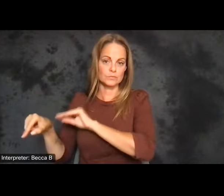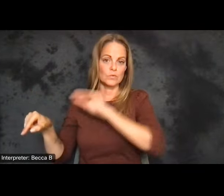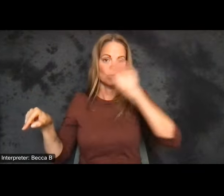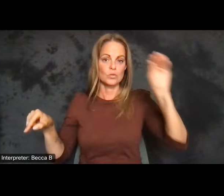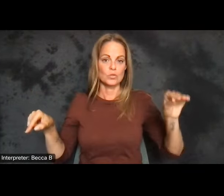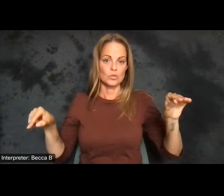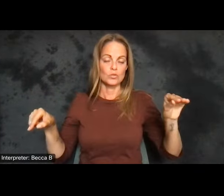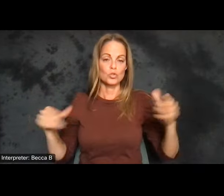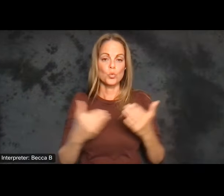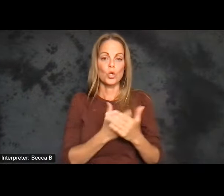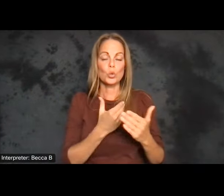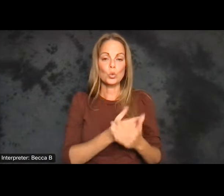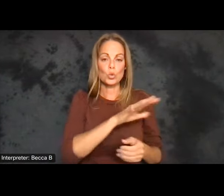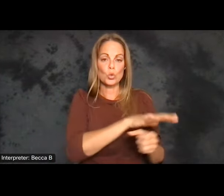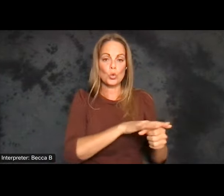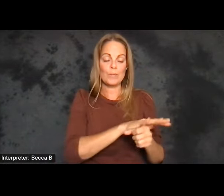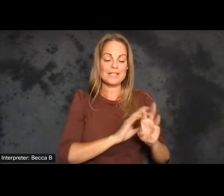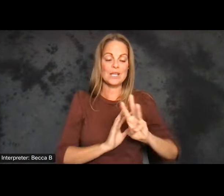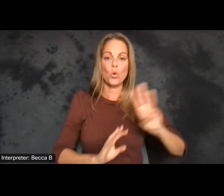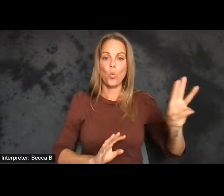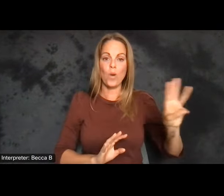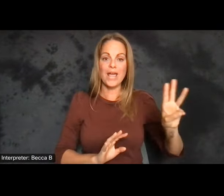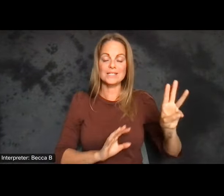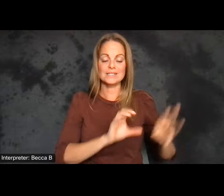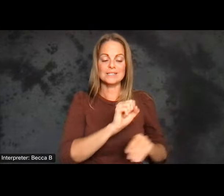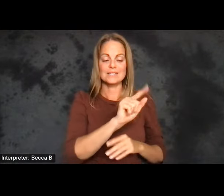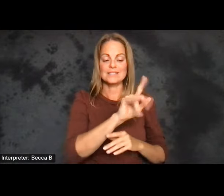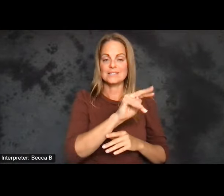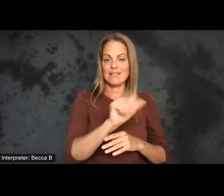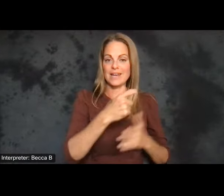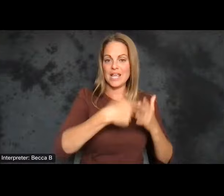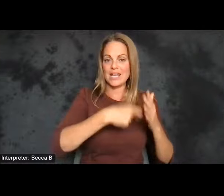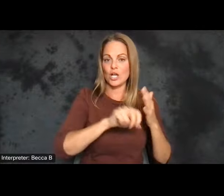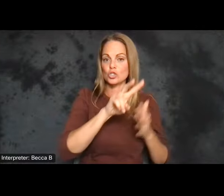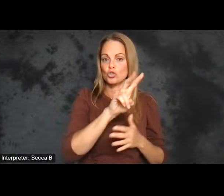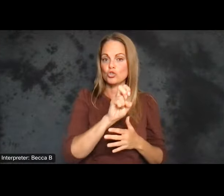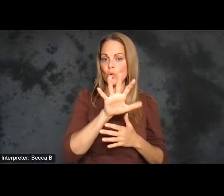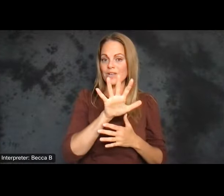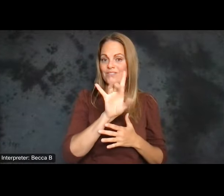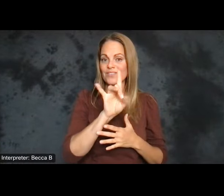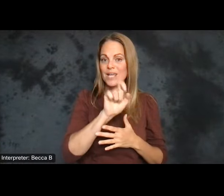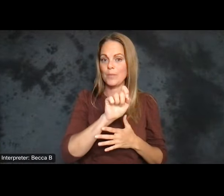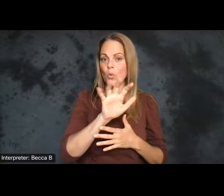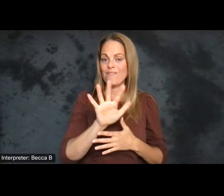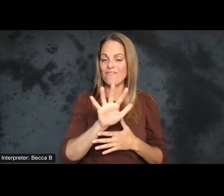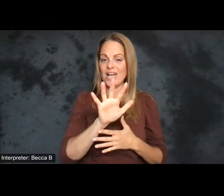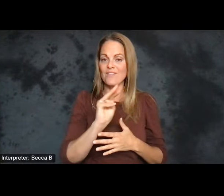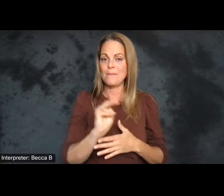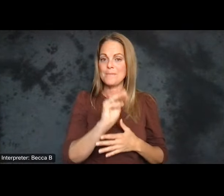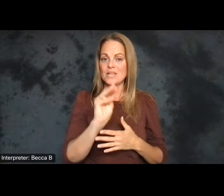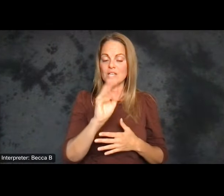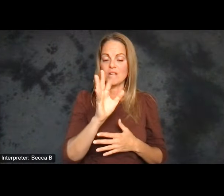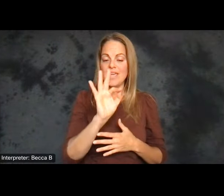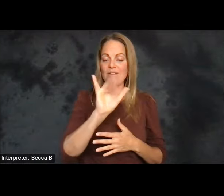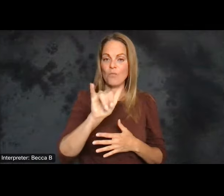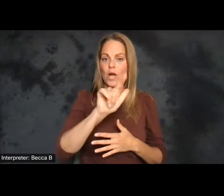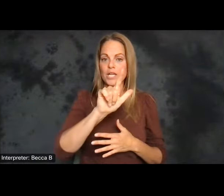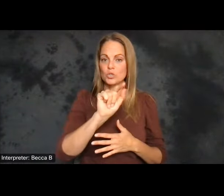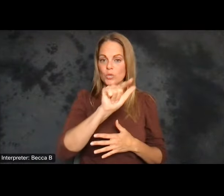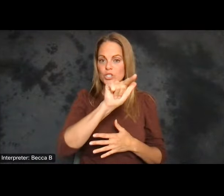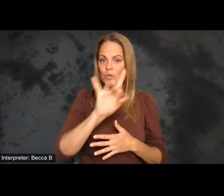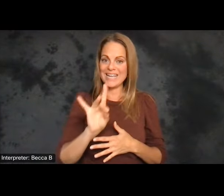to a new campus in West Salina at a cost of $258.5 million for FY 2028.